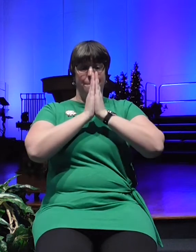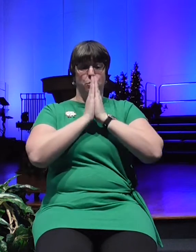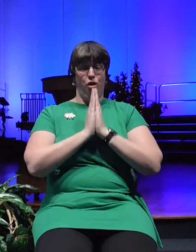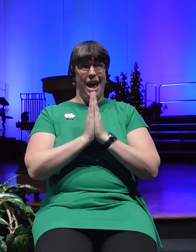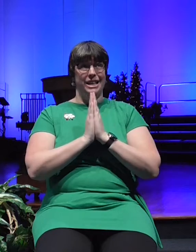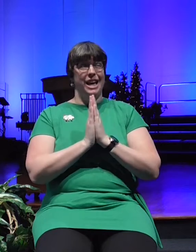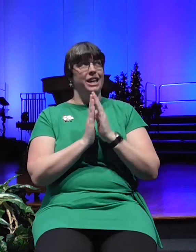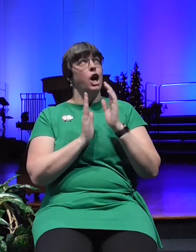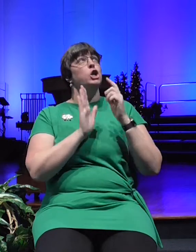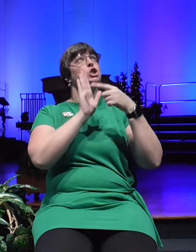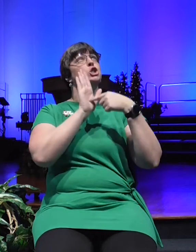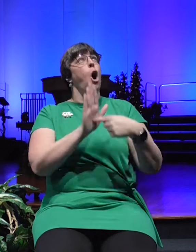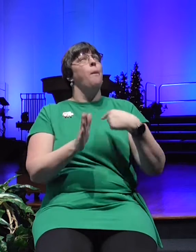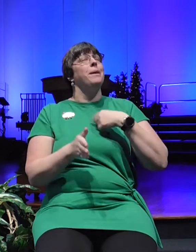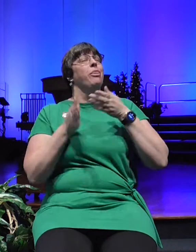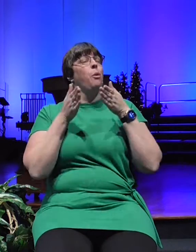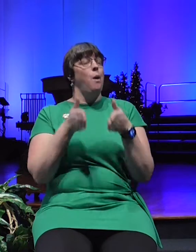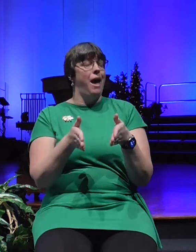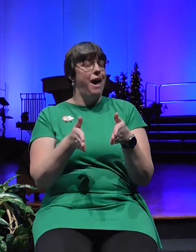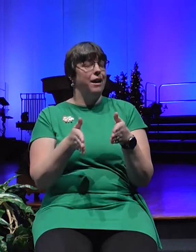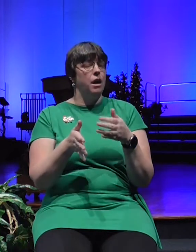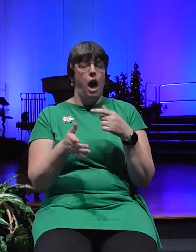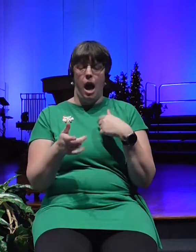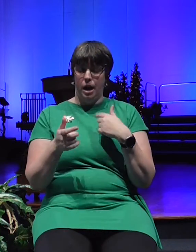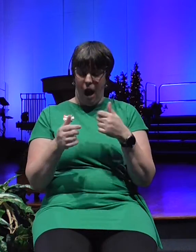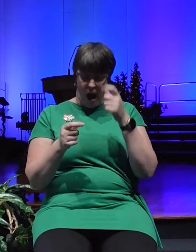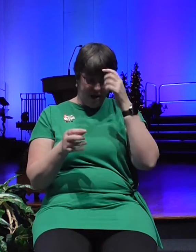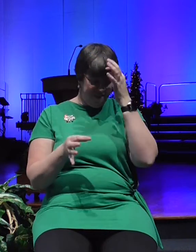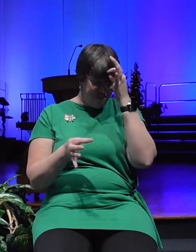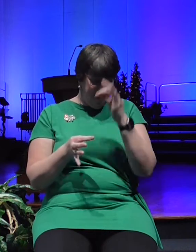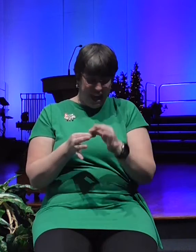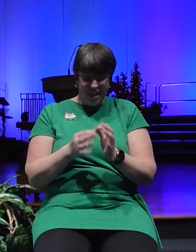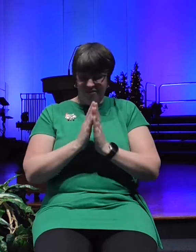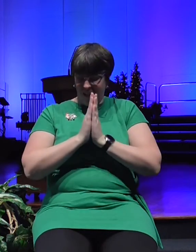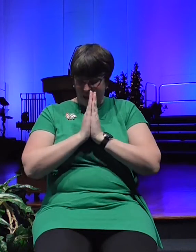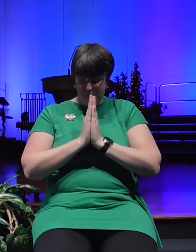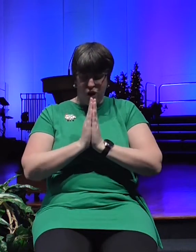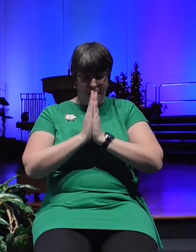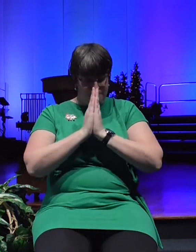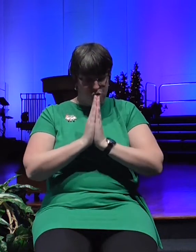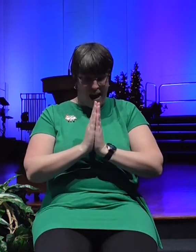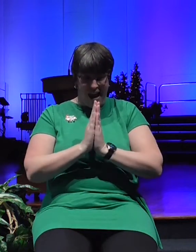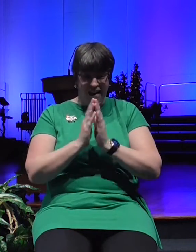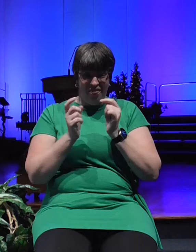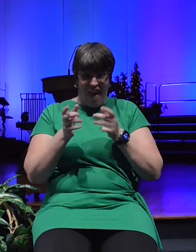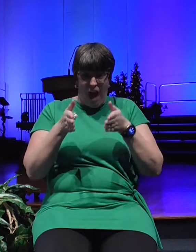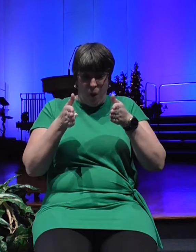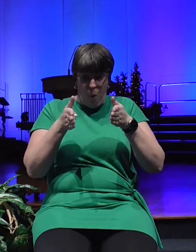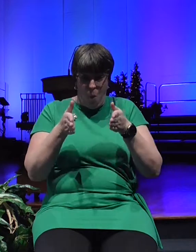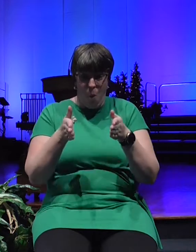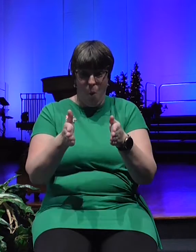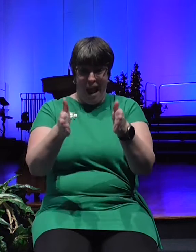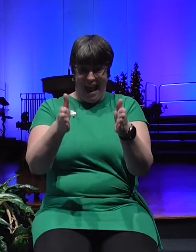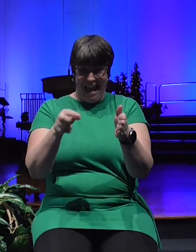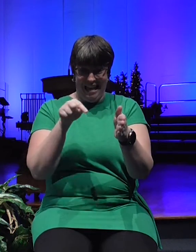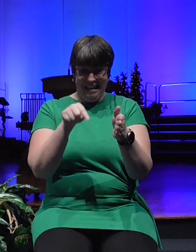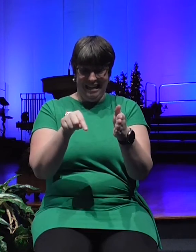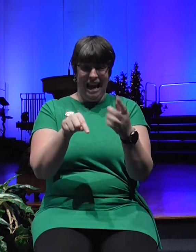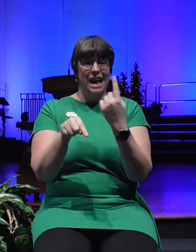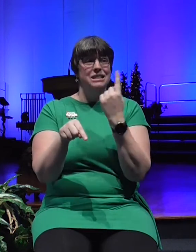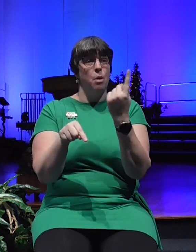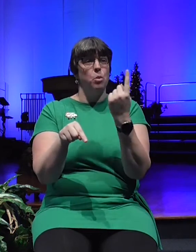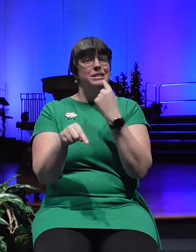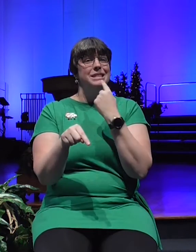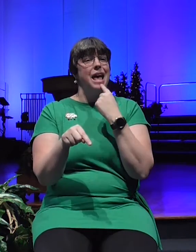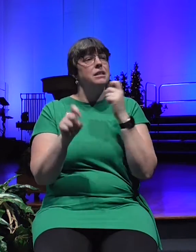prayer, show me the way, and I pray it faithfully, the way may show up in someone says,